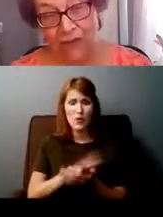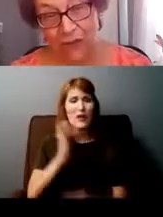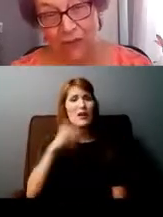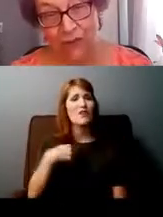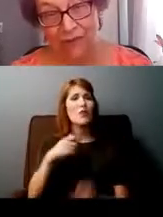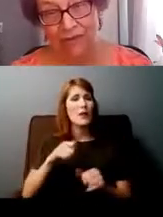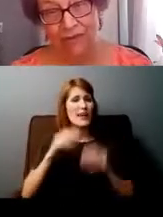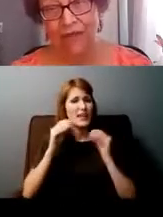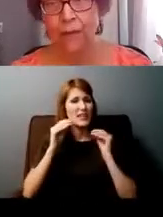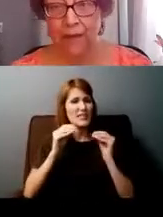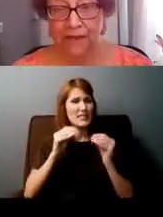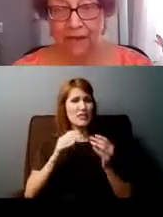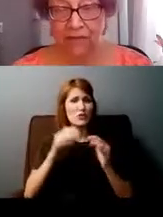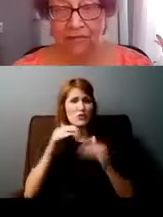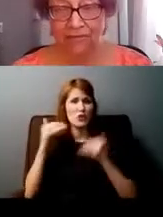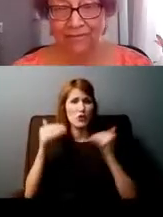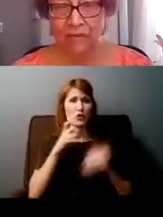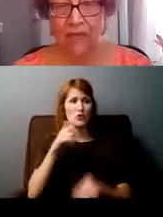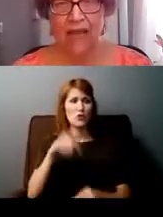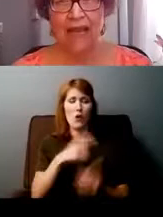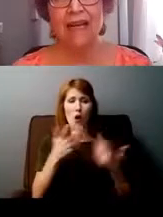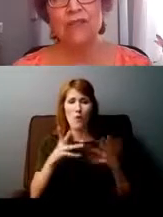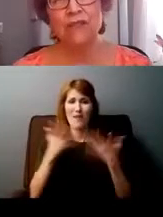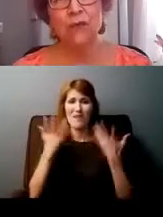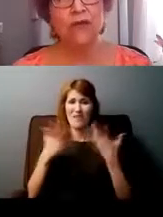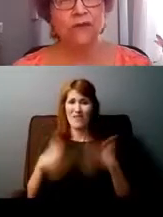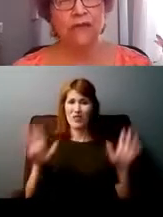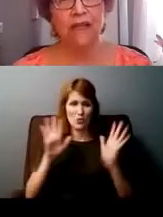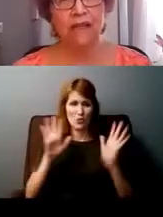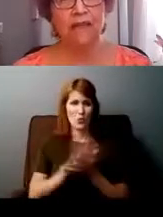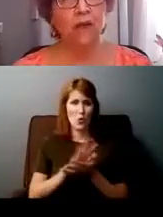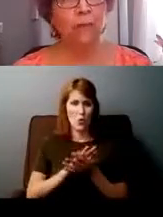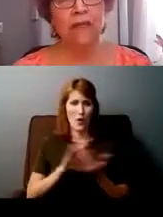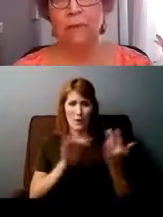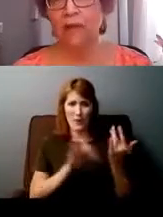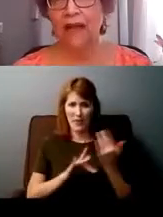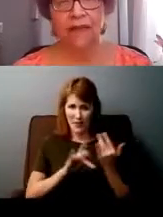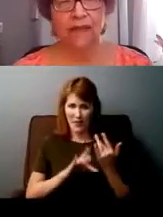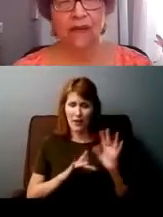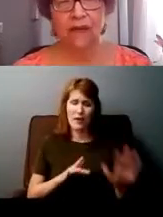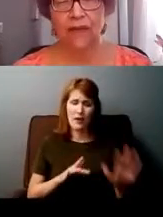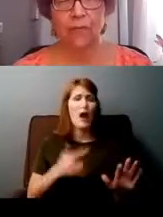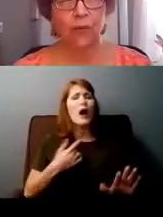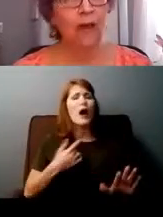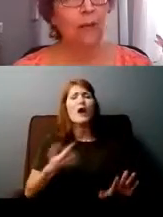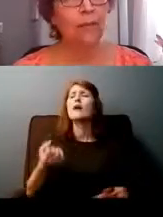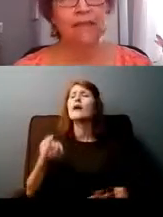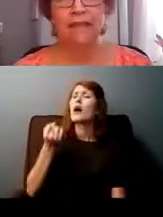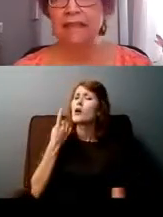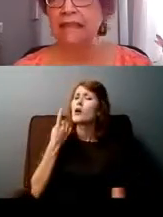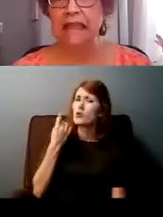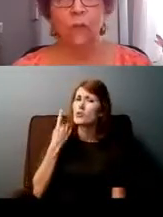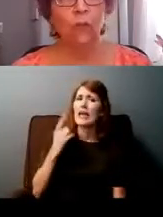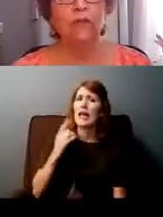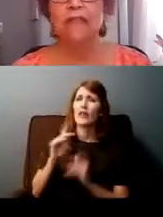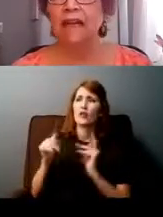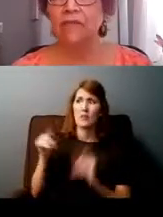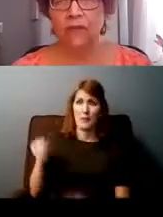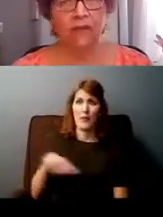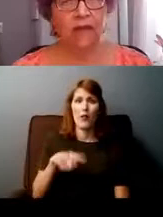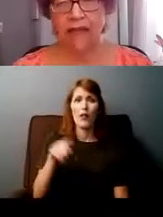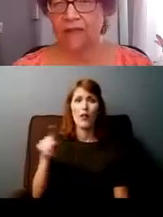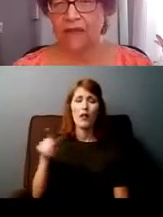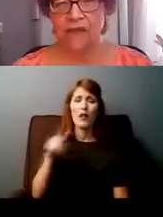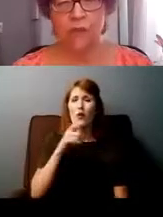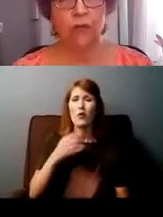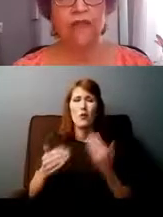out of school empathy, and I do understand that there are people out there that probably will